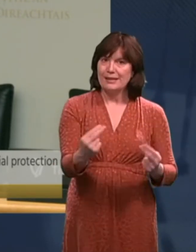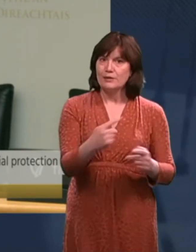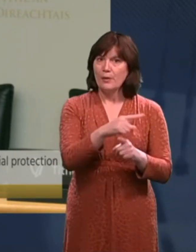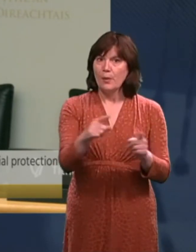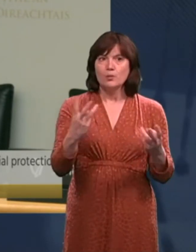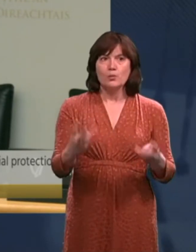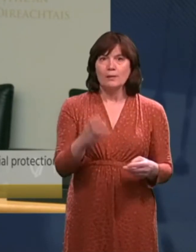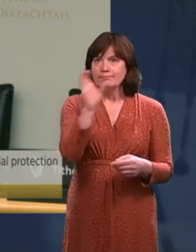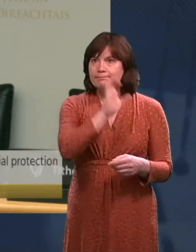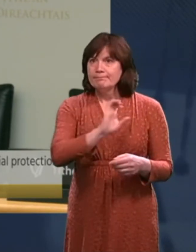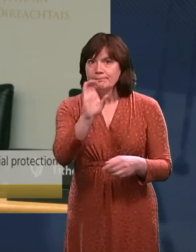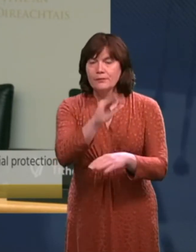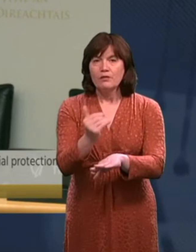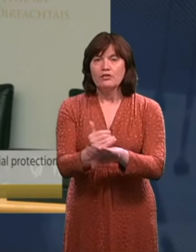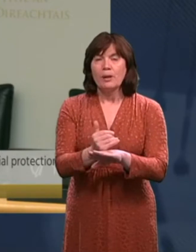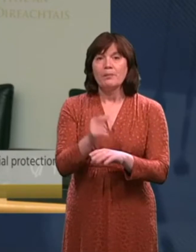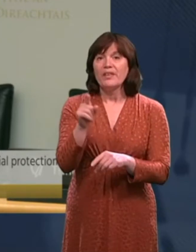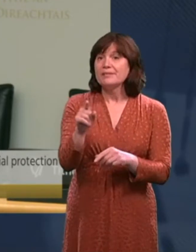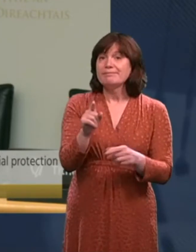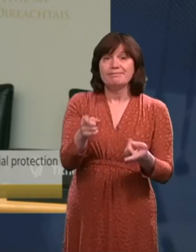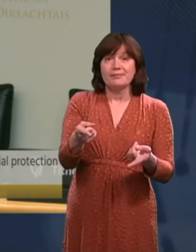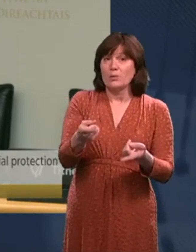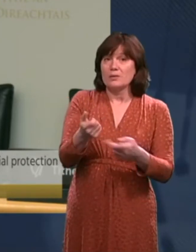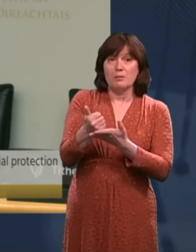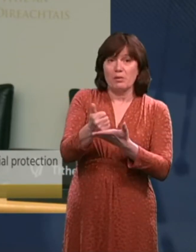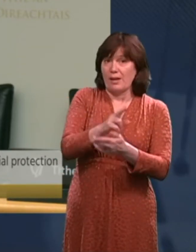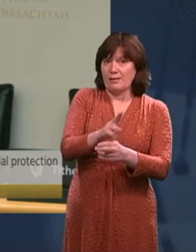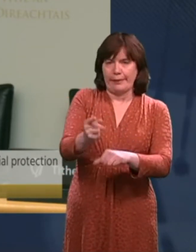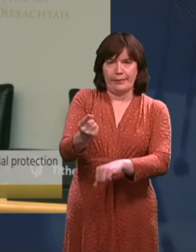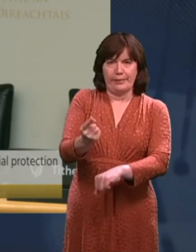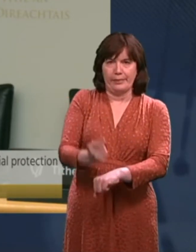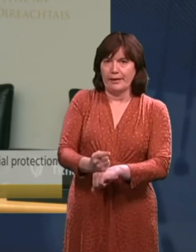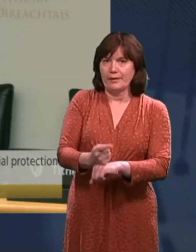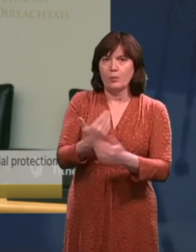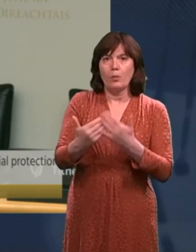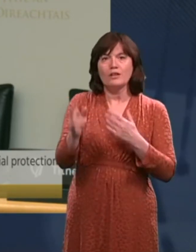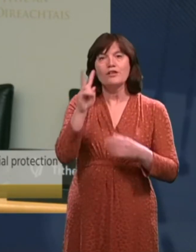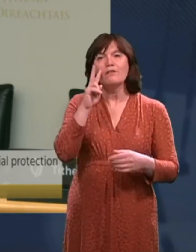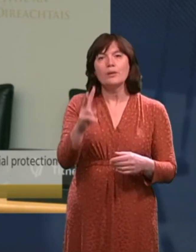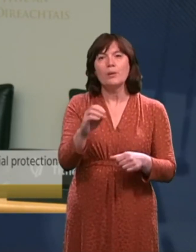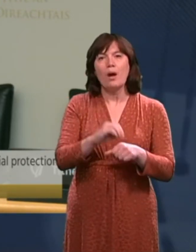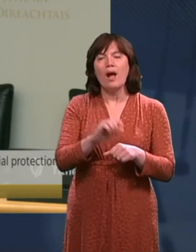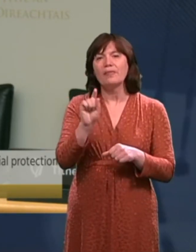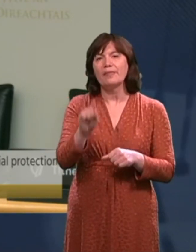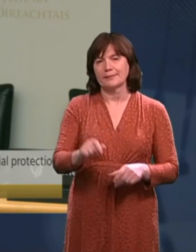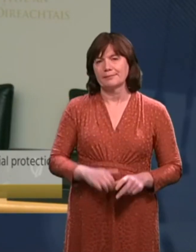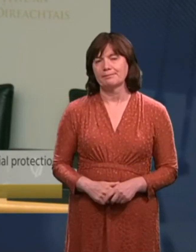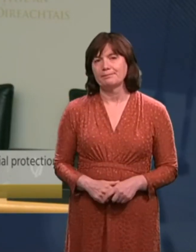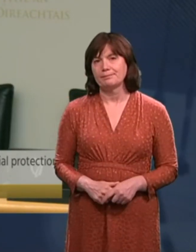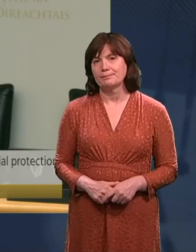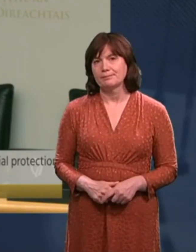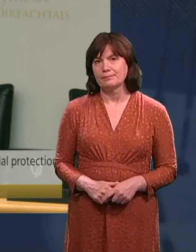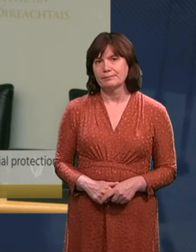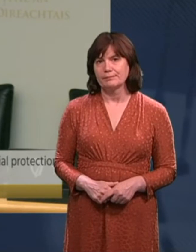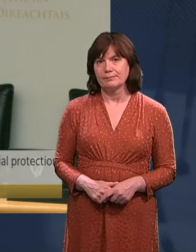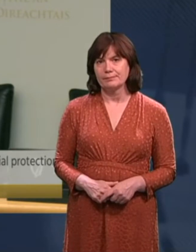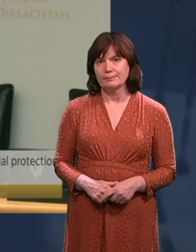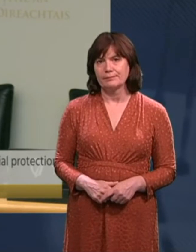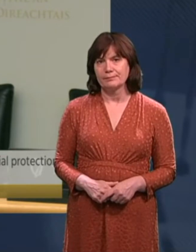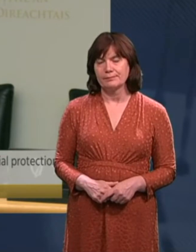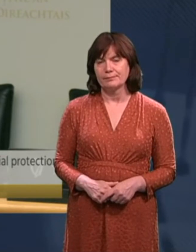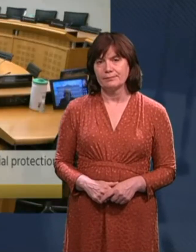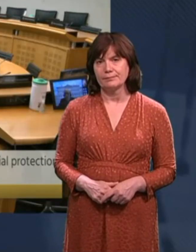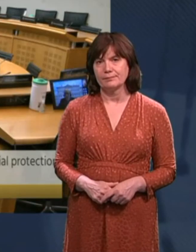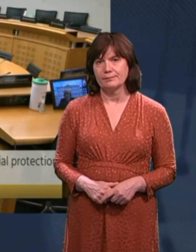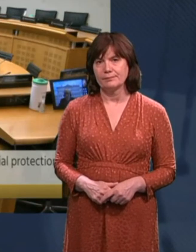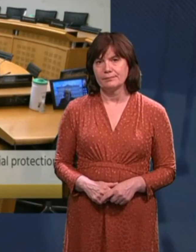Their assessment is that such supports are not currently in place. What is your view on such an approach? Thanks, Holly.